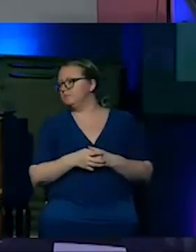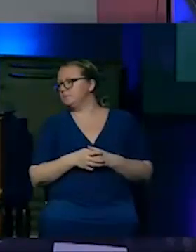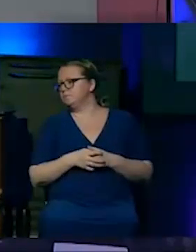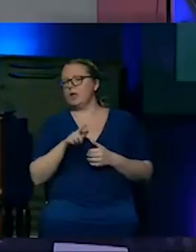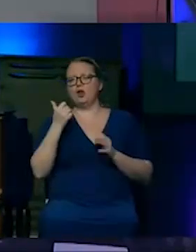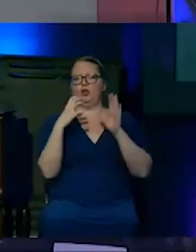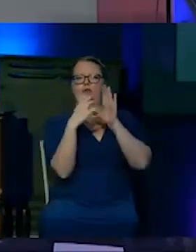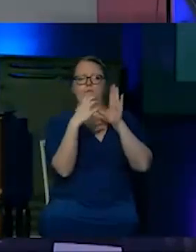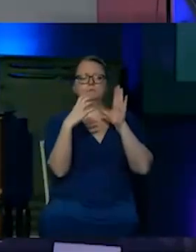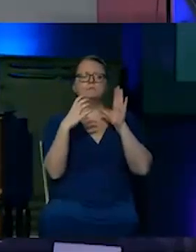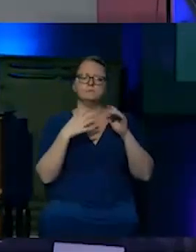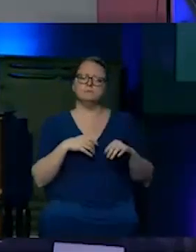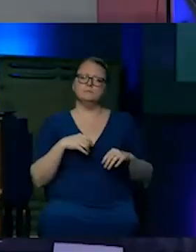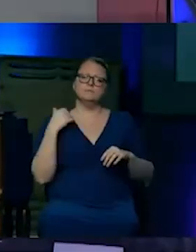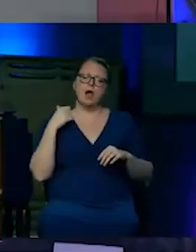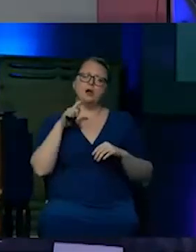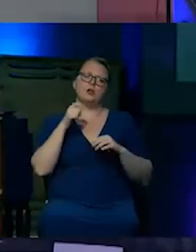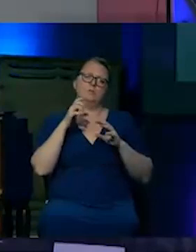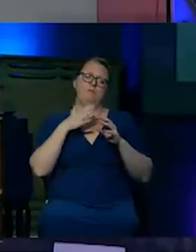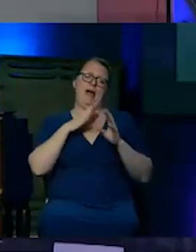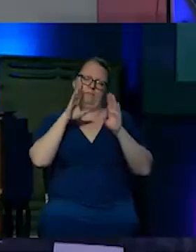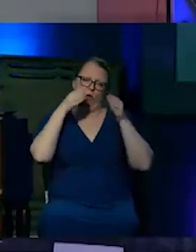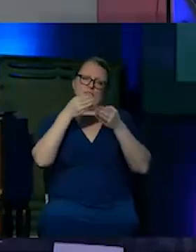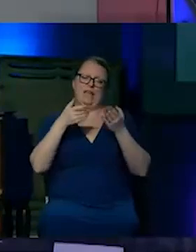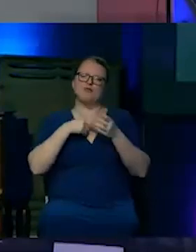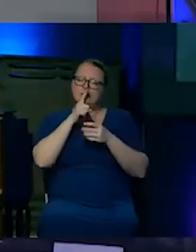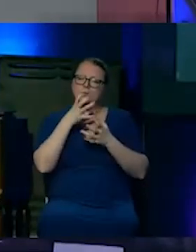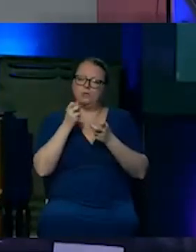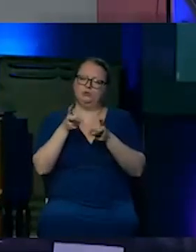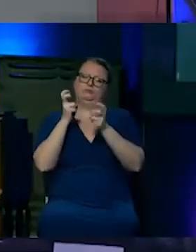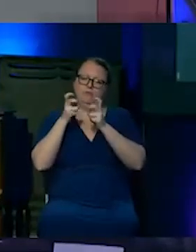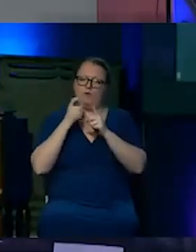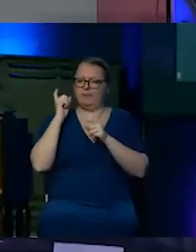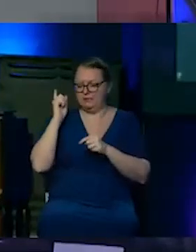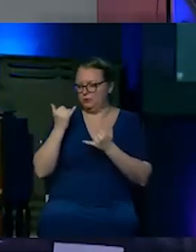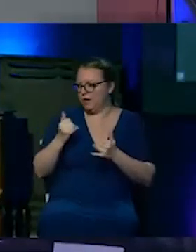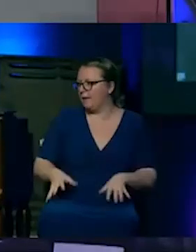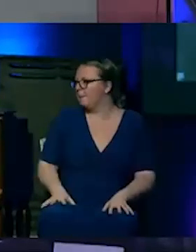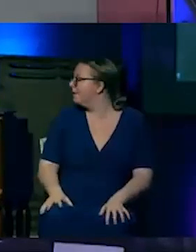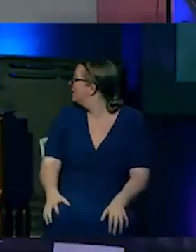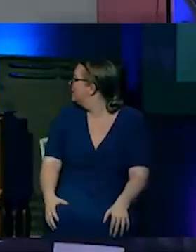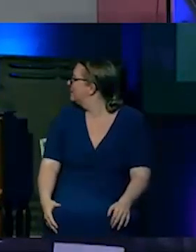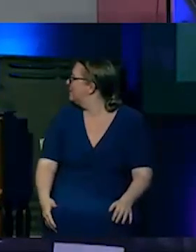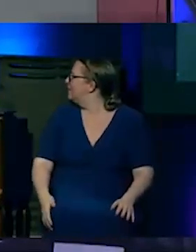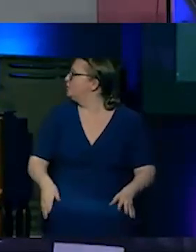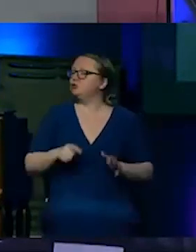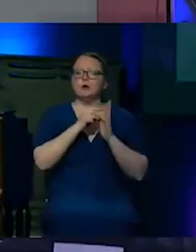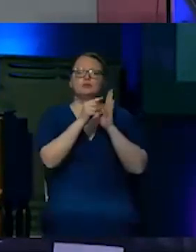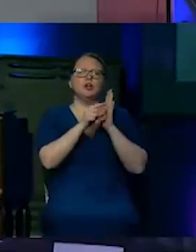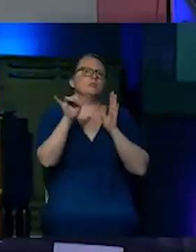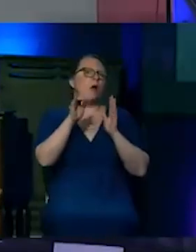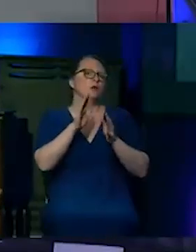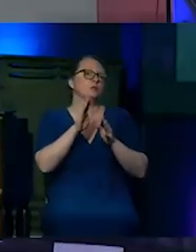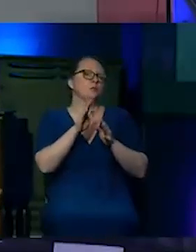this is kind of my like central thing I really want you to take away today. Scripture, as well as worship music, is not